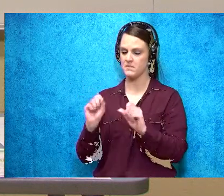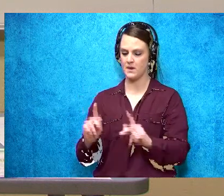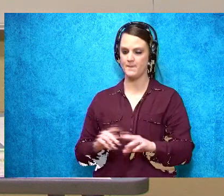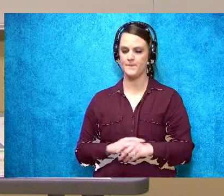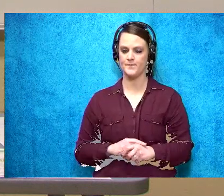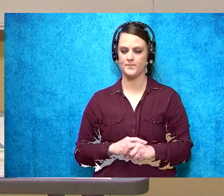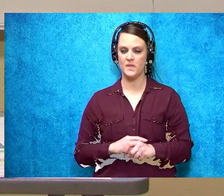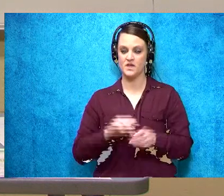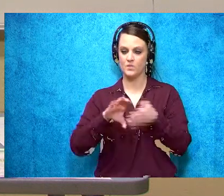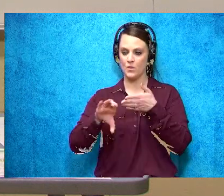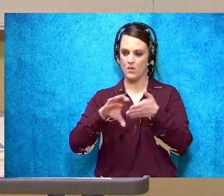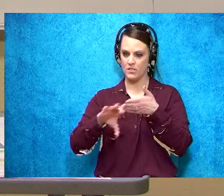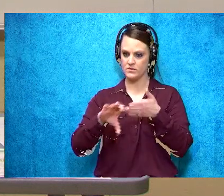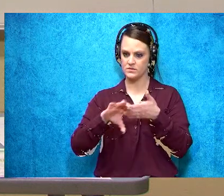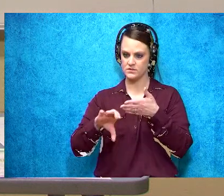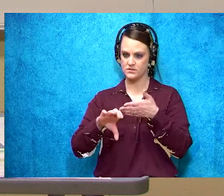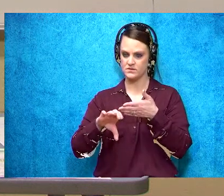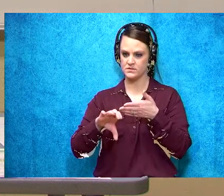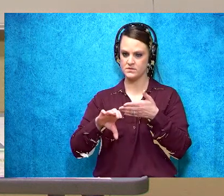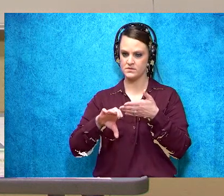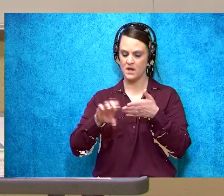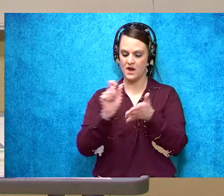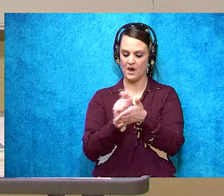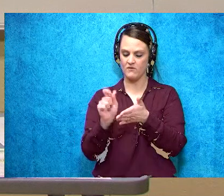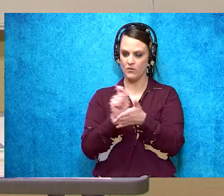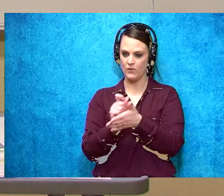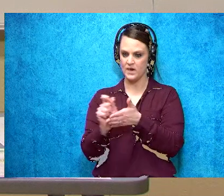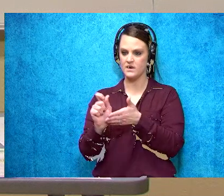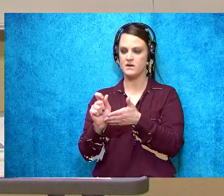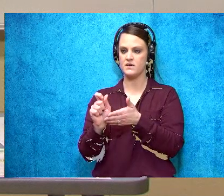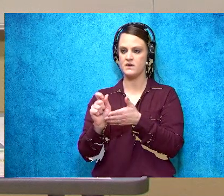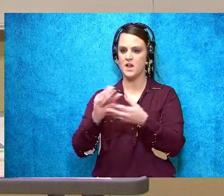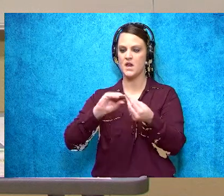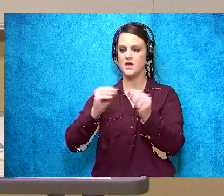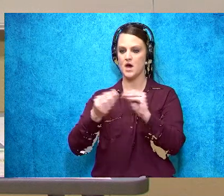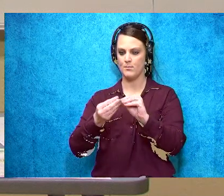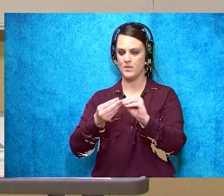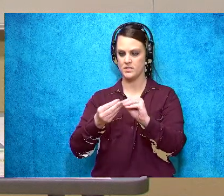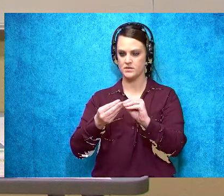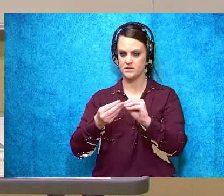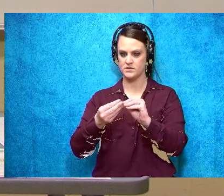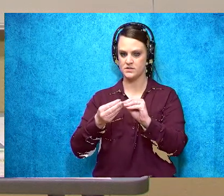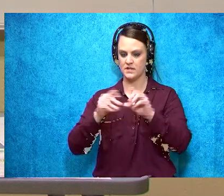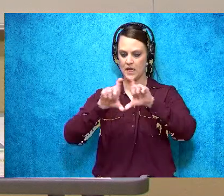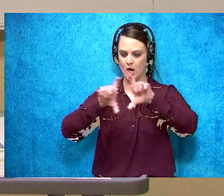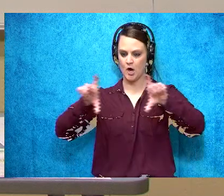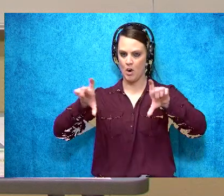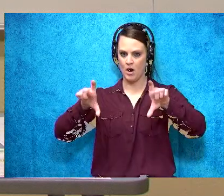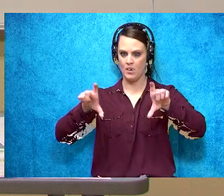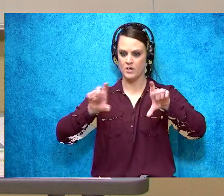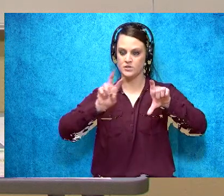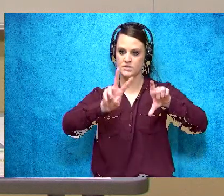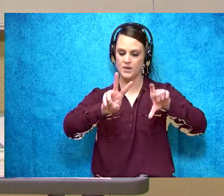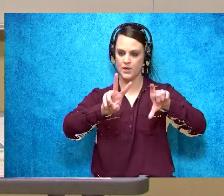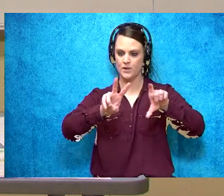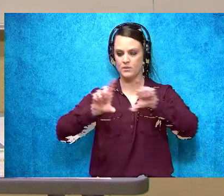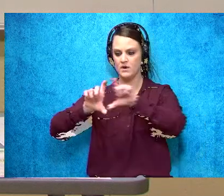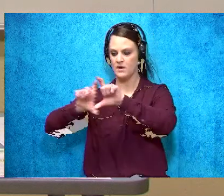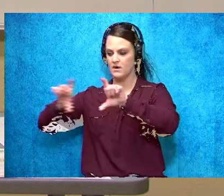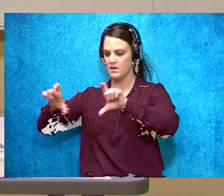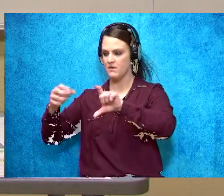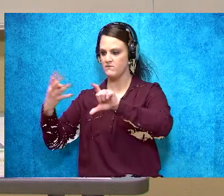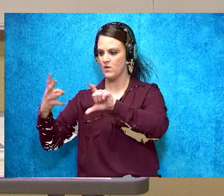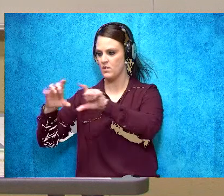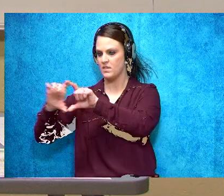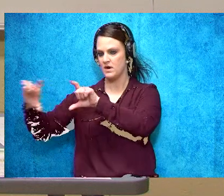some index cards and I have written numbers on them. I started off easy. I have 2, 4, and